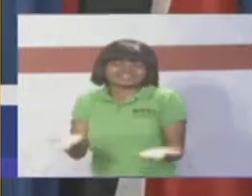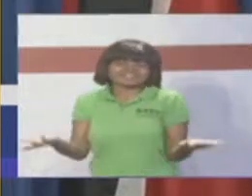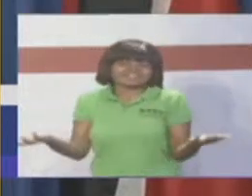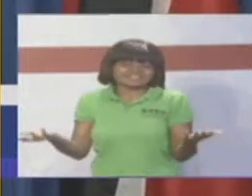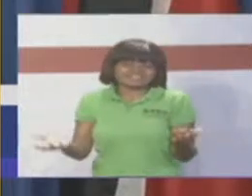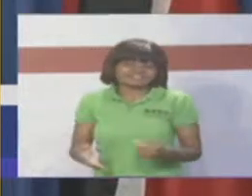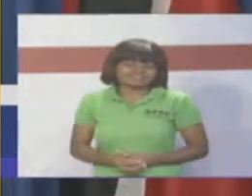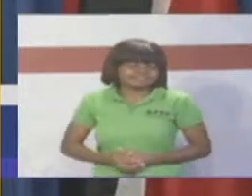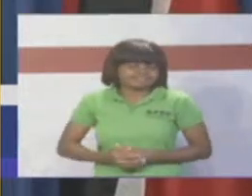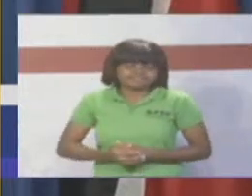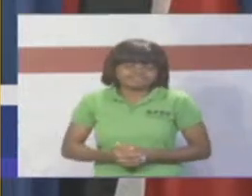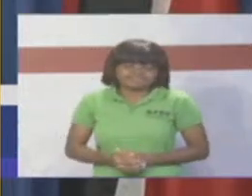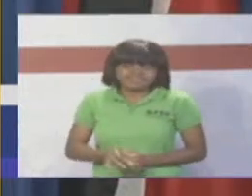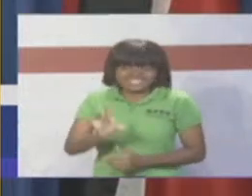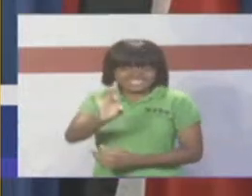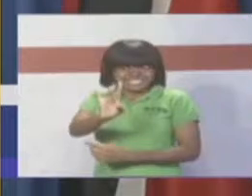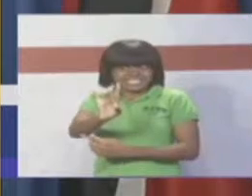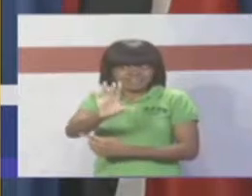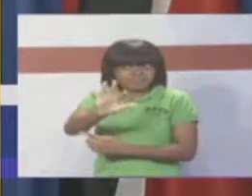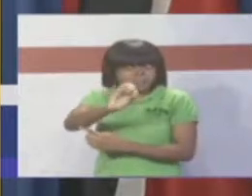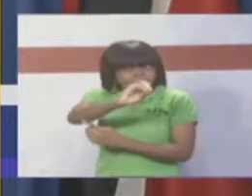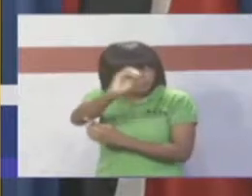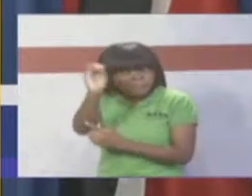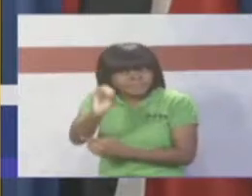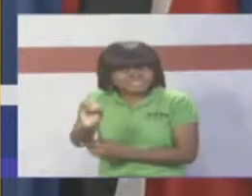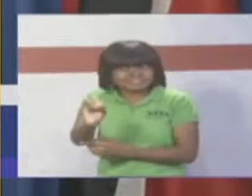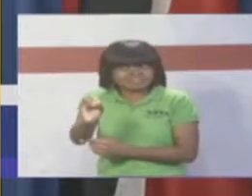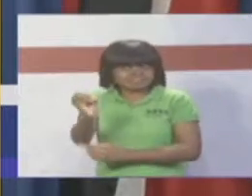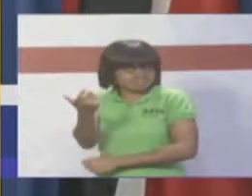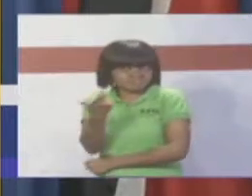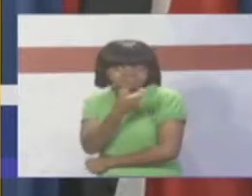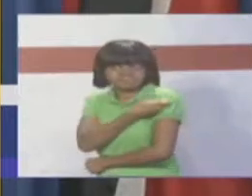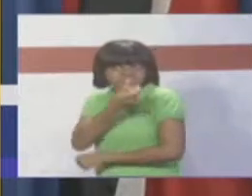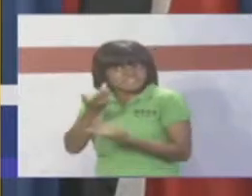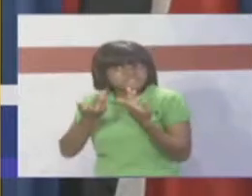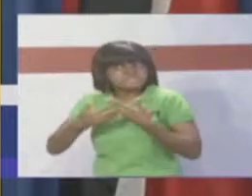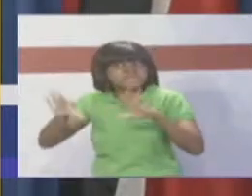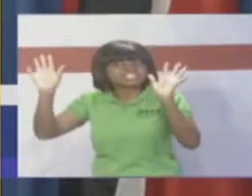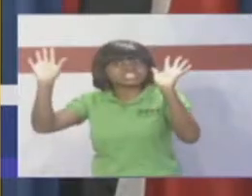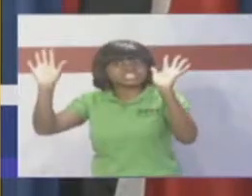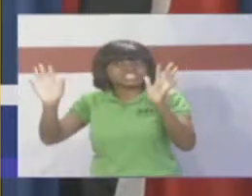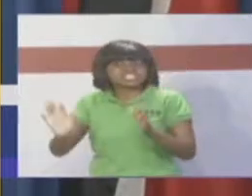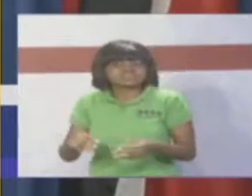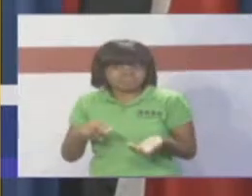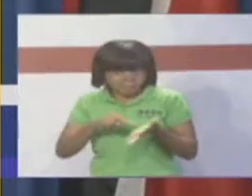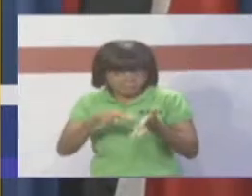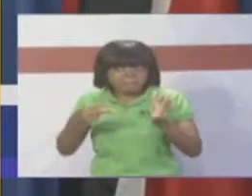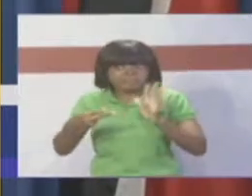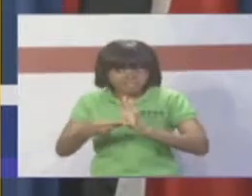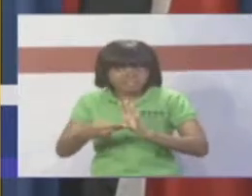85% vaccinated. It means 85 people in every 100 are vaccinated.